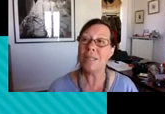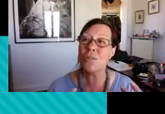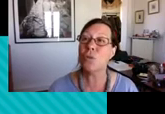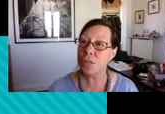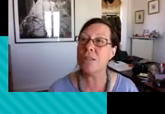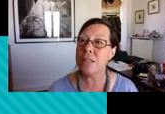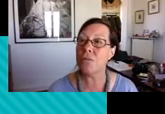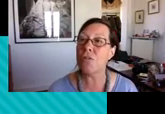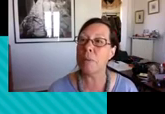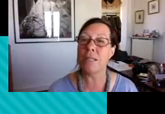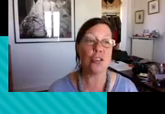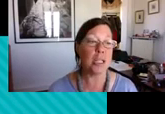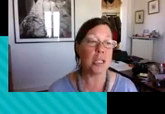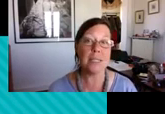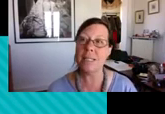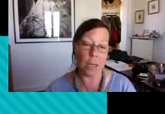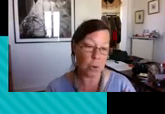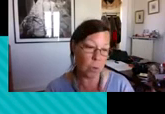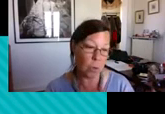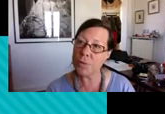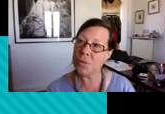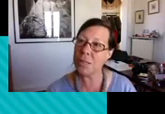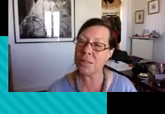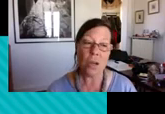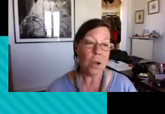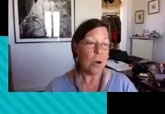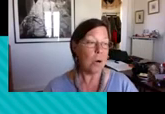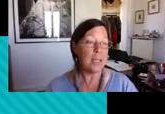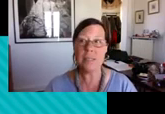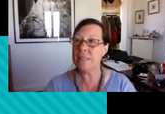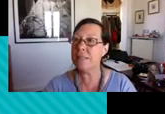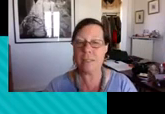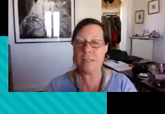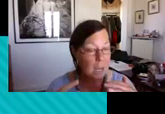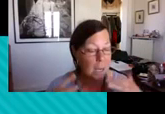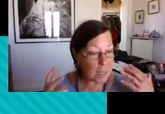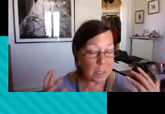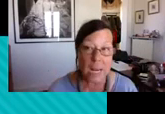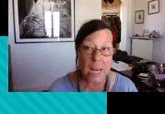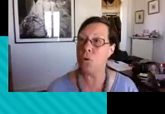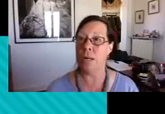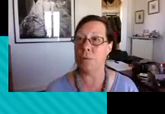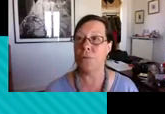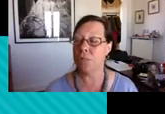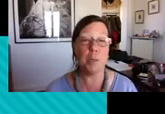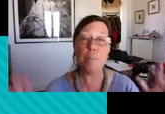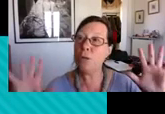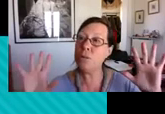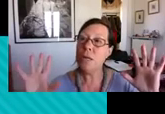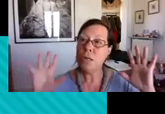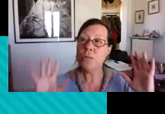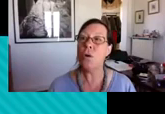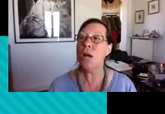the source of this information. Is this a credible source or is this not a credible source?